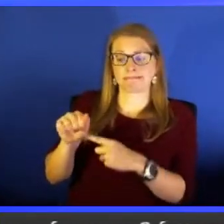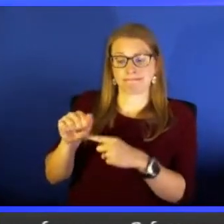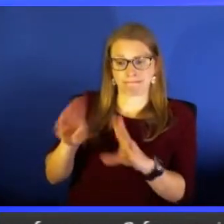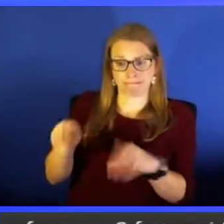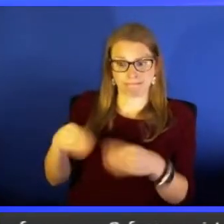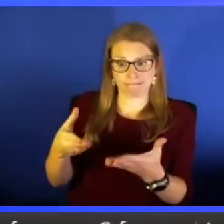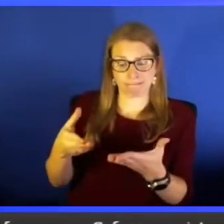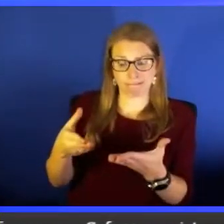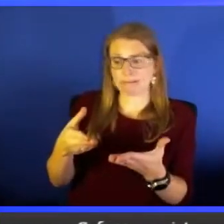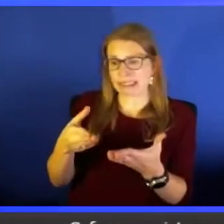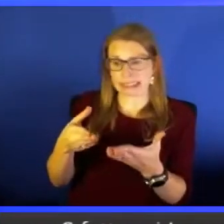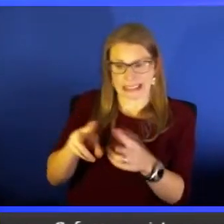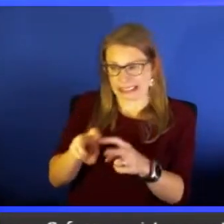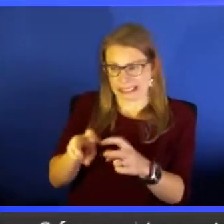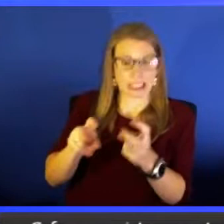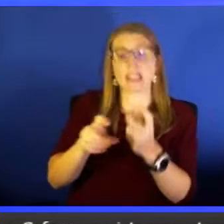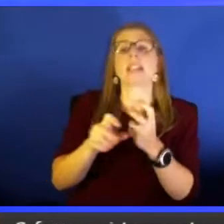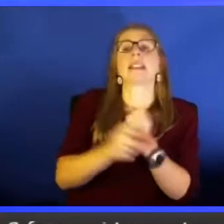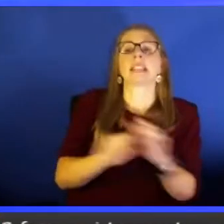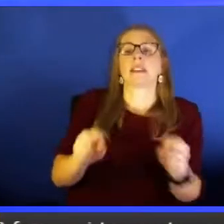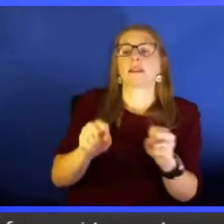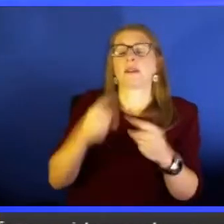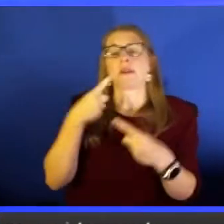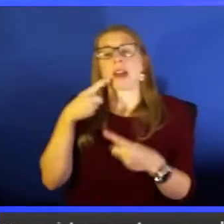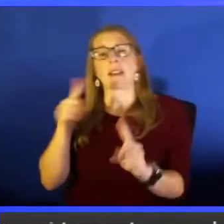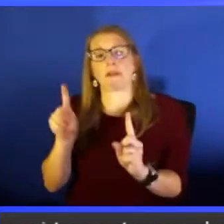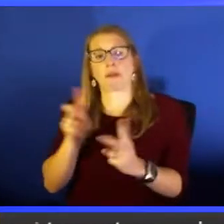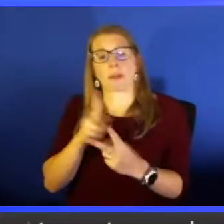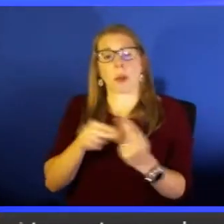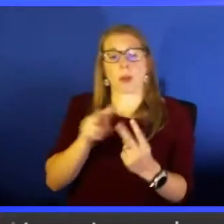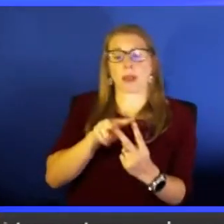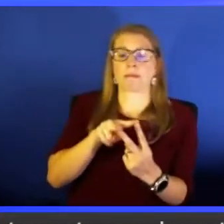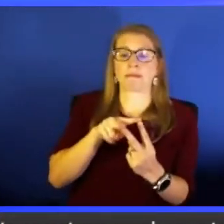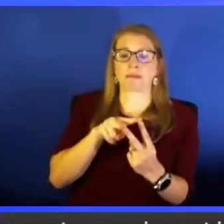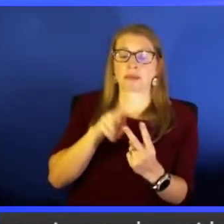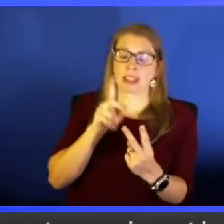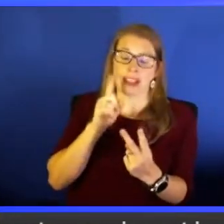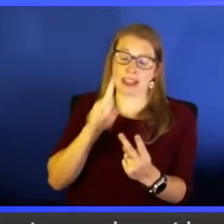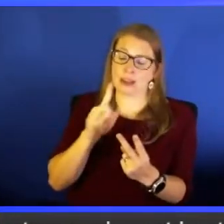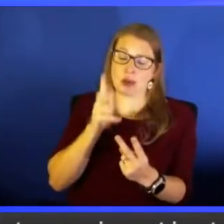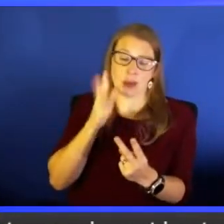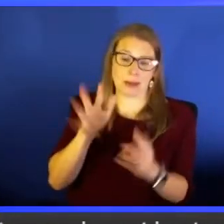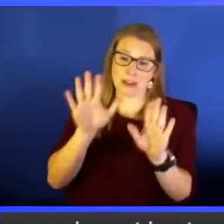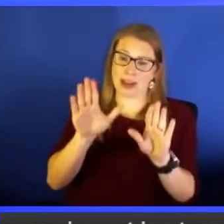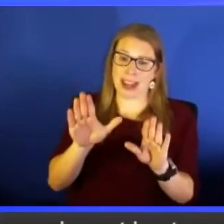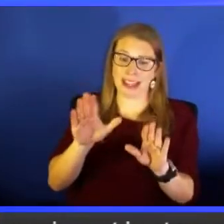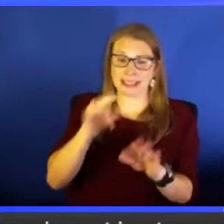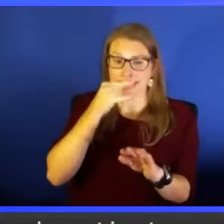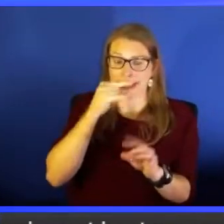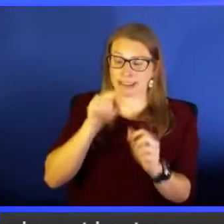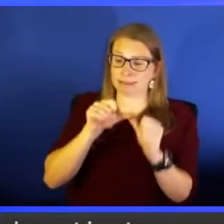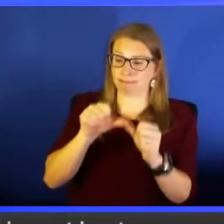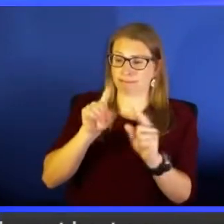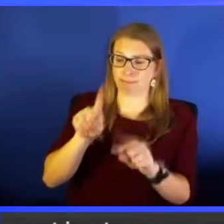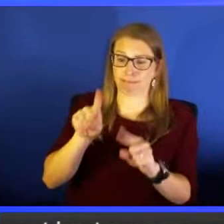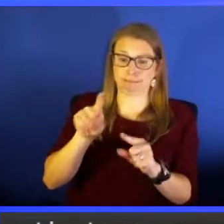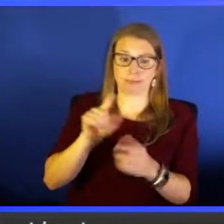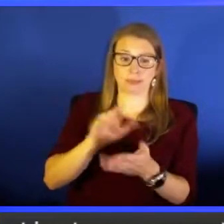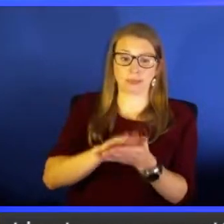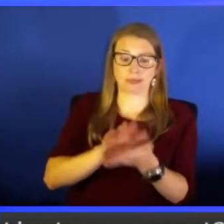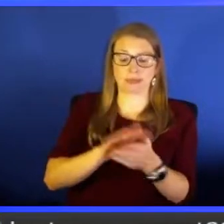safe and effective. And I think overall this is going to be great. This should also help keep kids in school, keep families